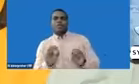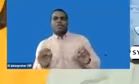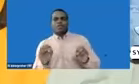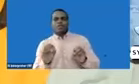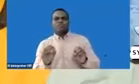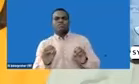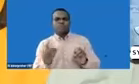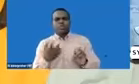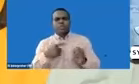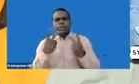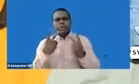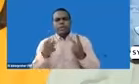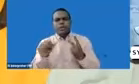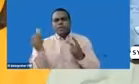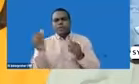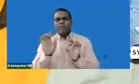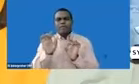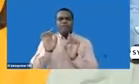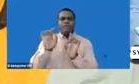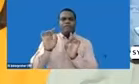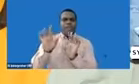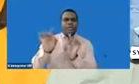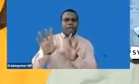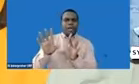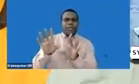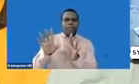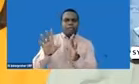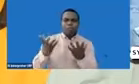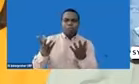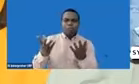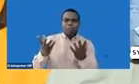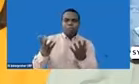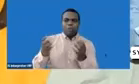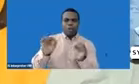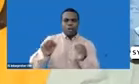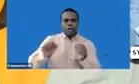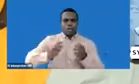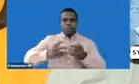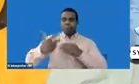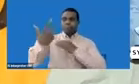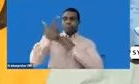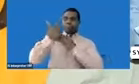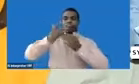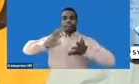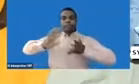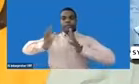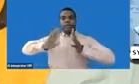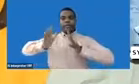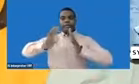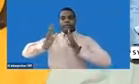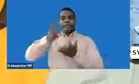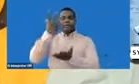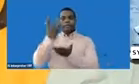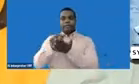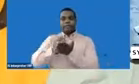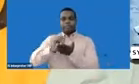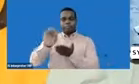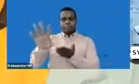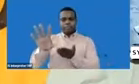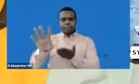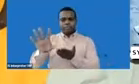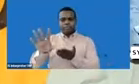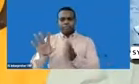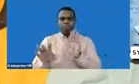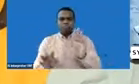of examples of organizations, mainly in Germany, where they have, I don't think it's the